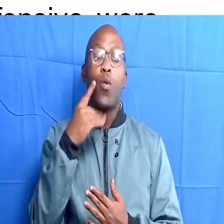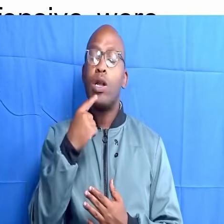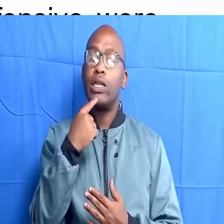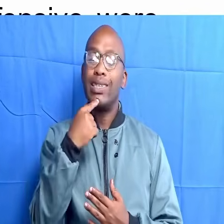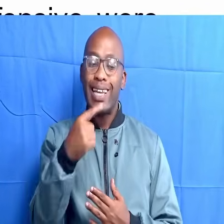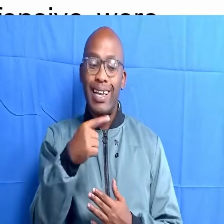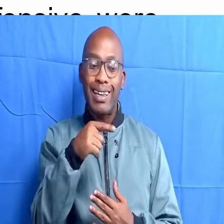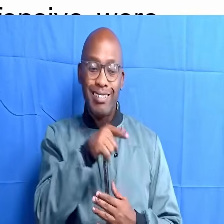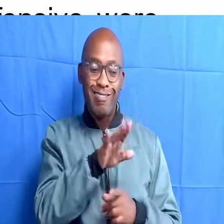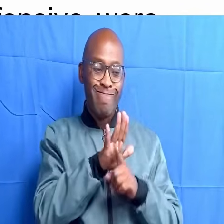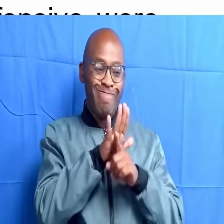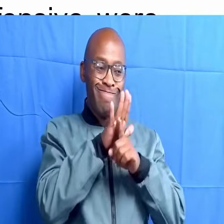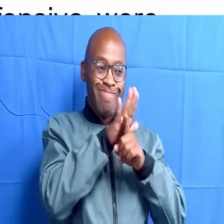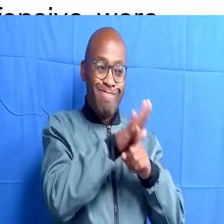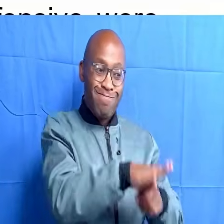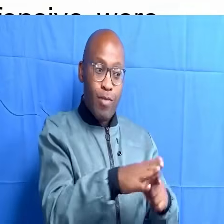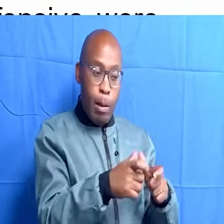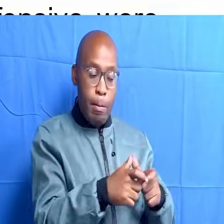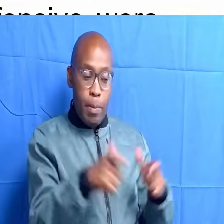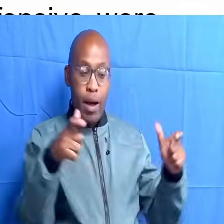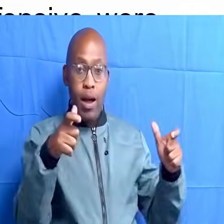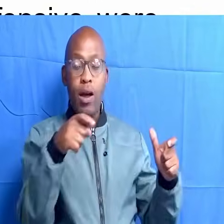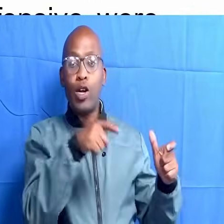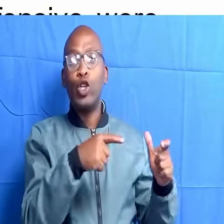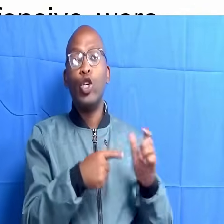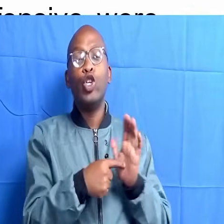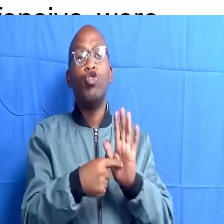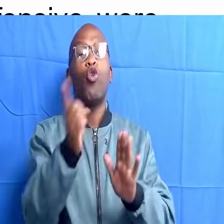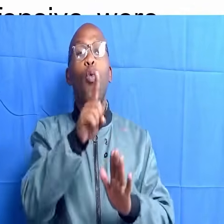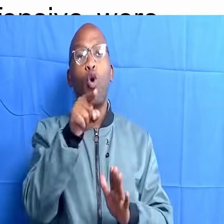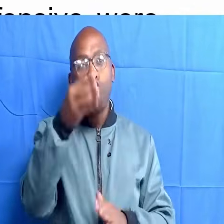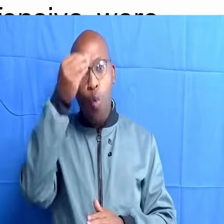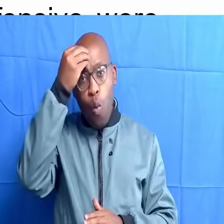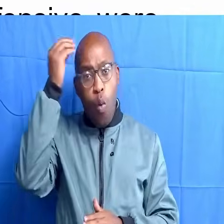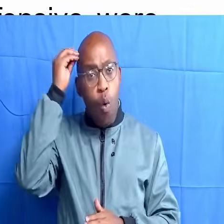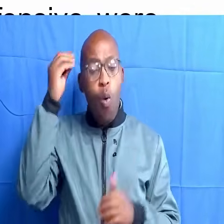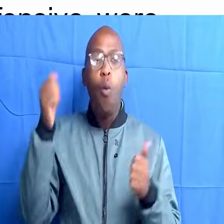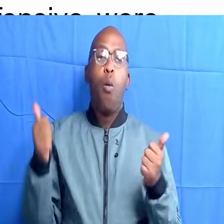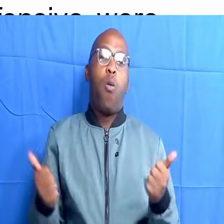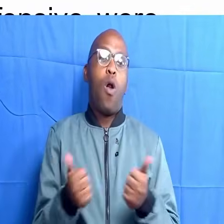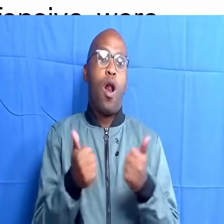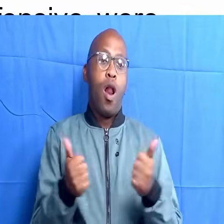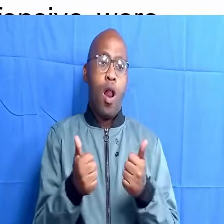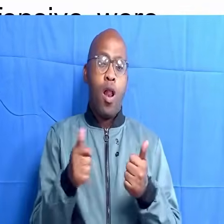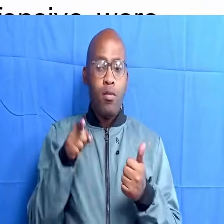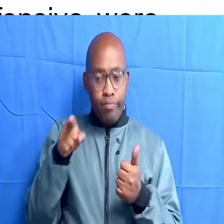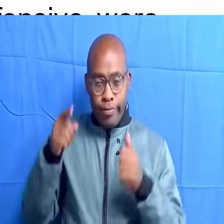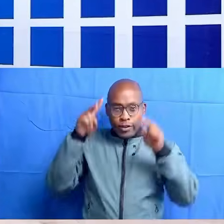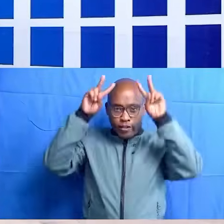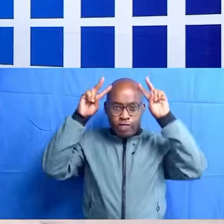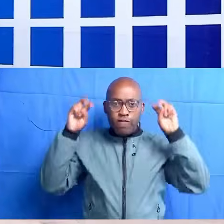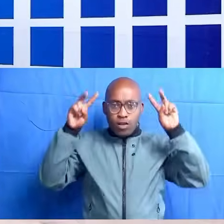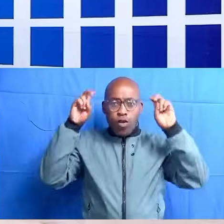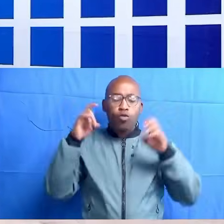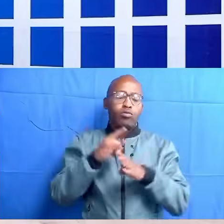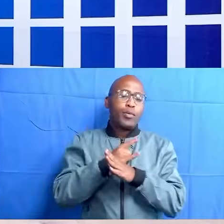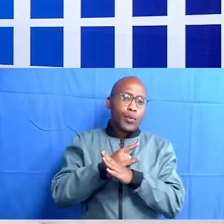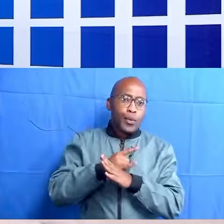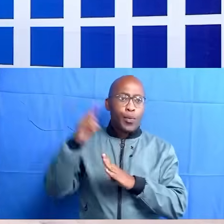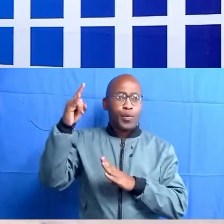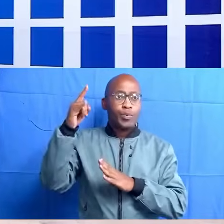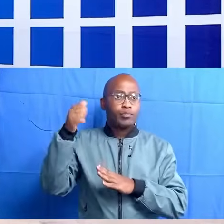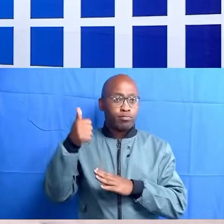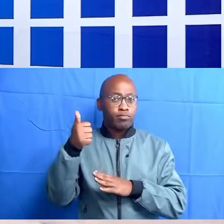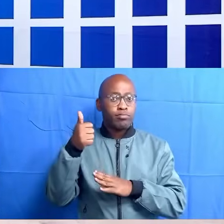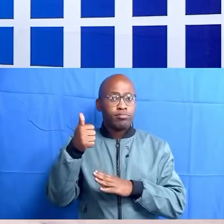signifies that you have taken a stance that the tactics were successful to a great extent. The essay will